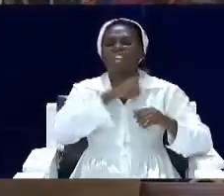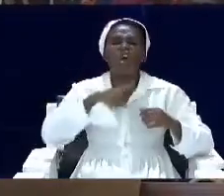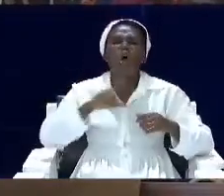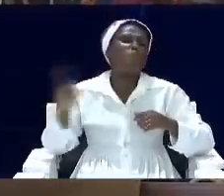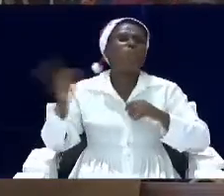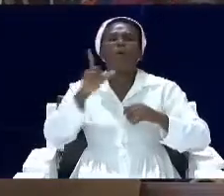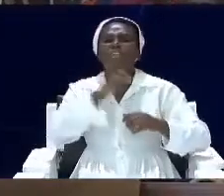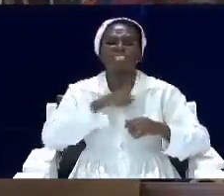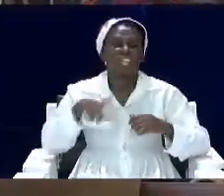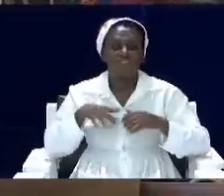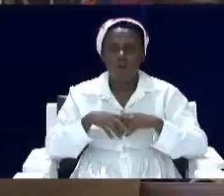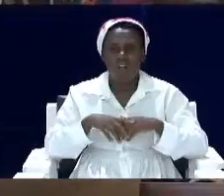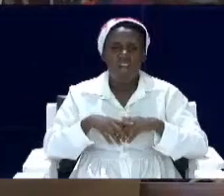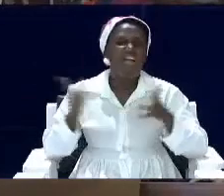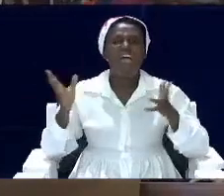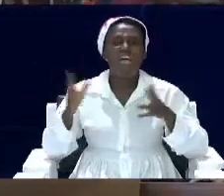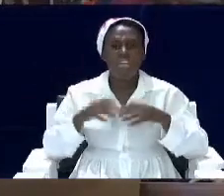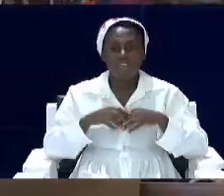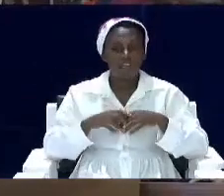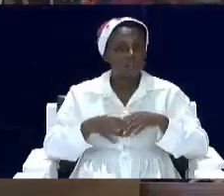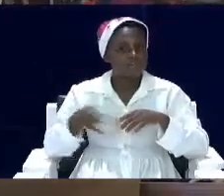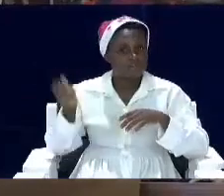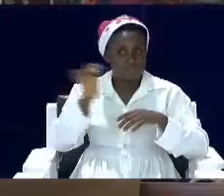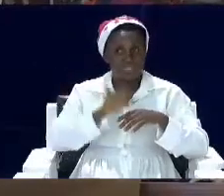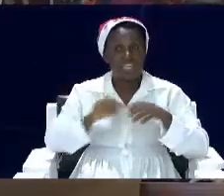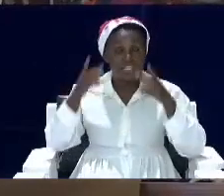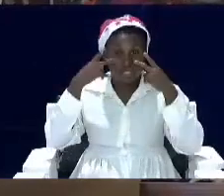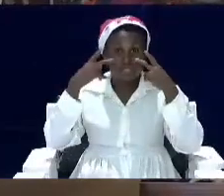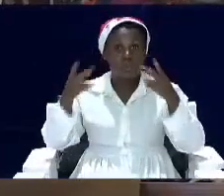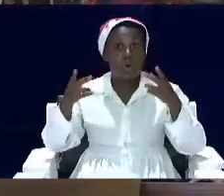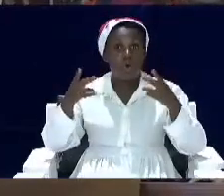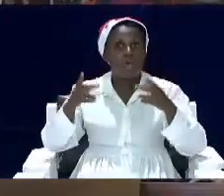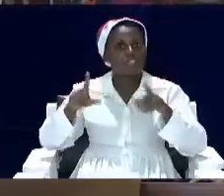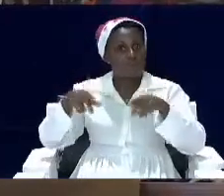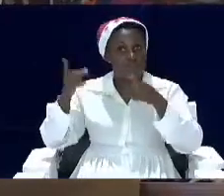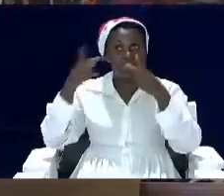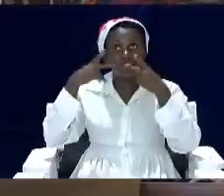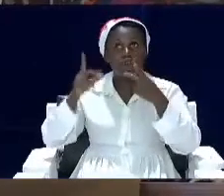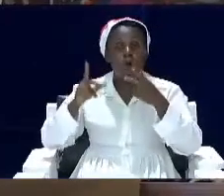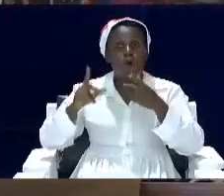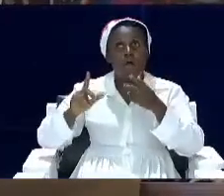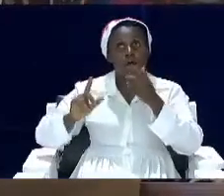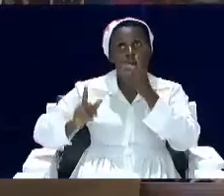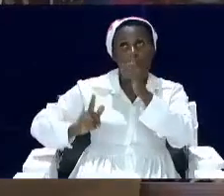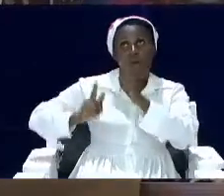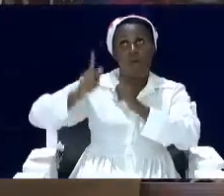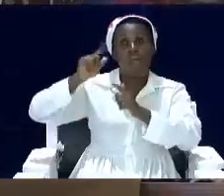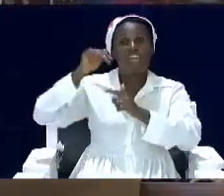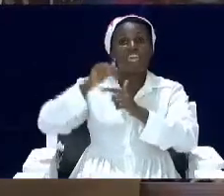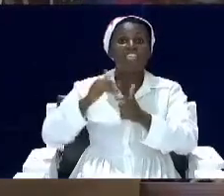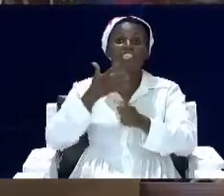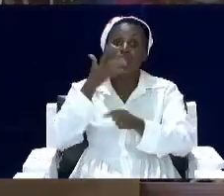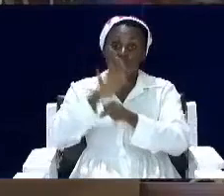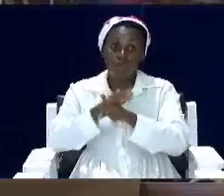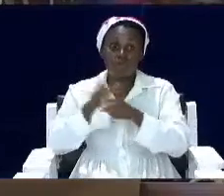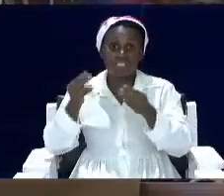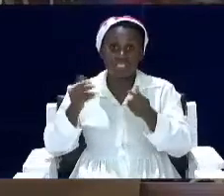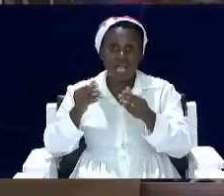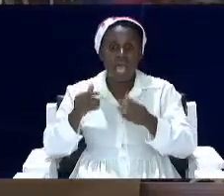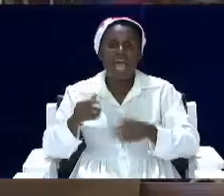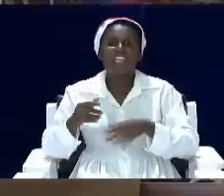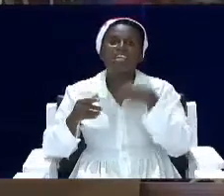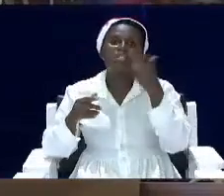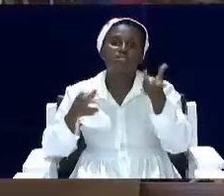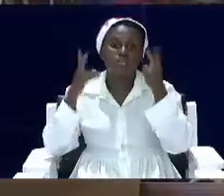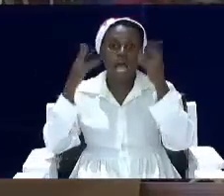They got to the promised land. They saw it. They saw giants. They came back and told Moses, you brought us here to die. We